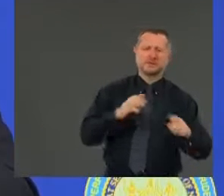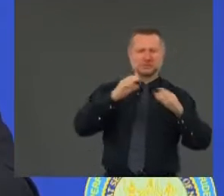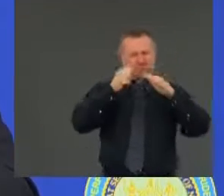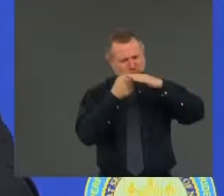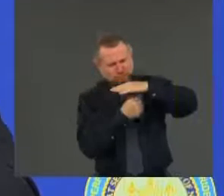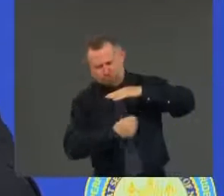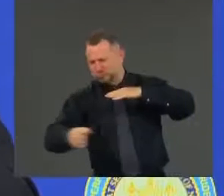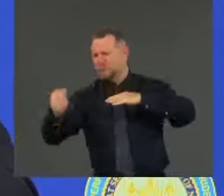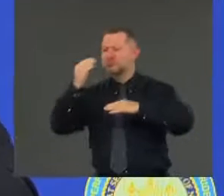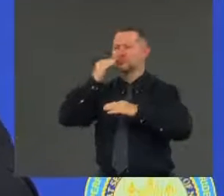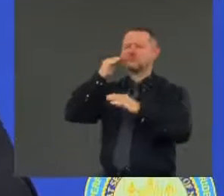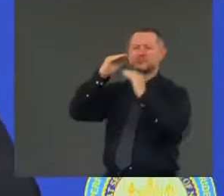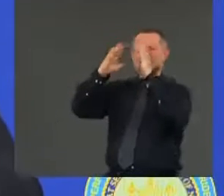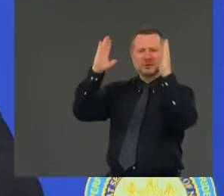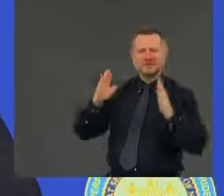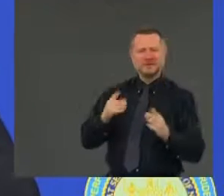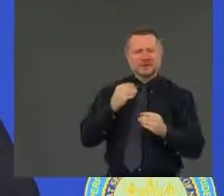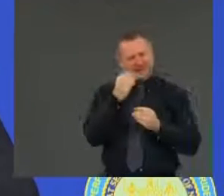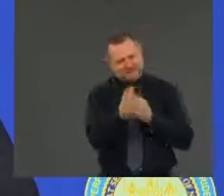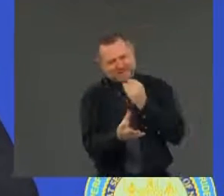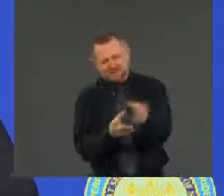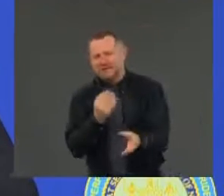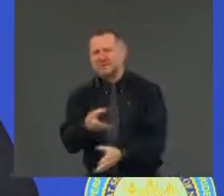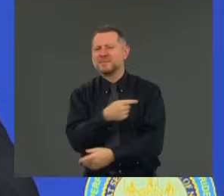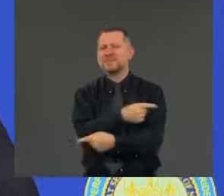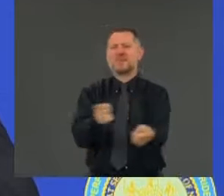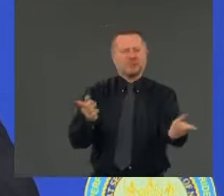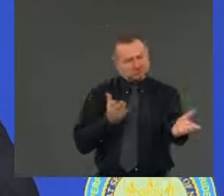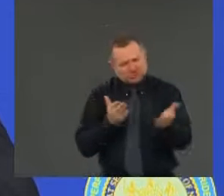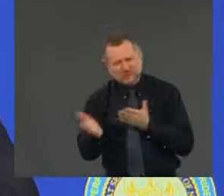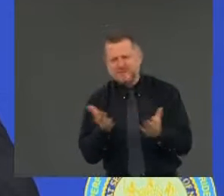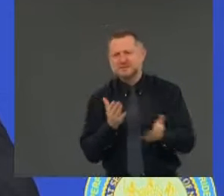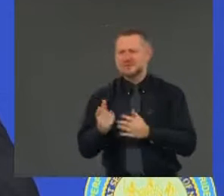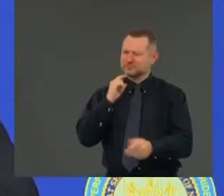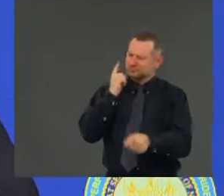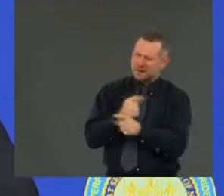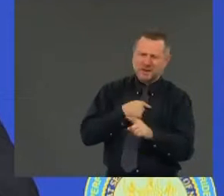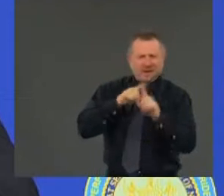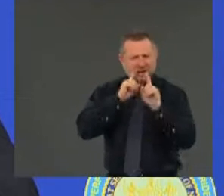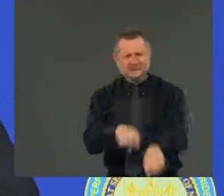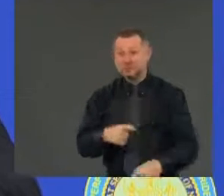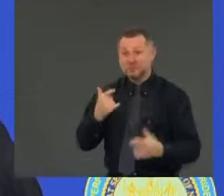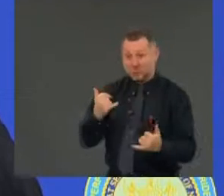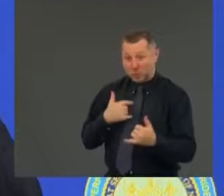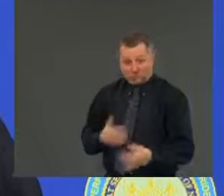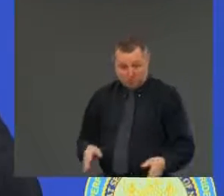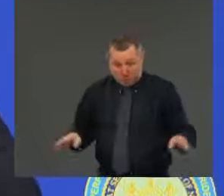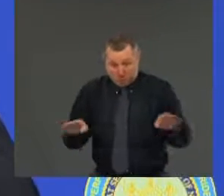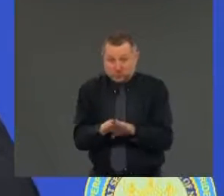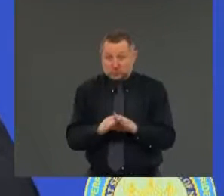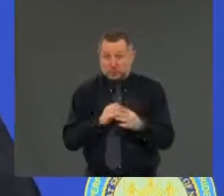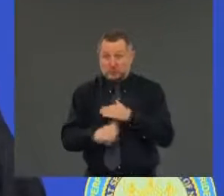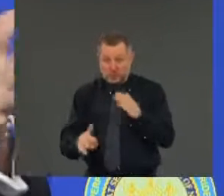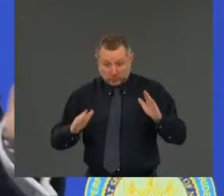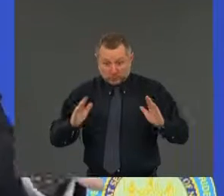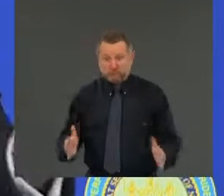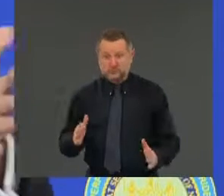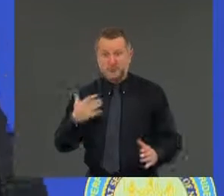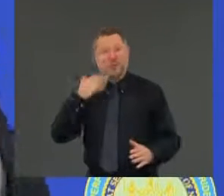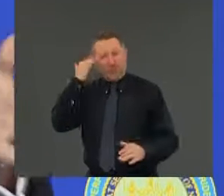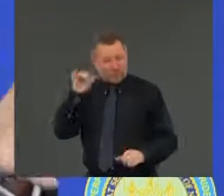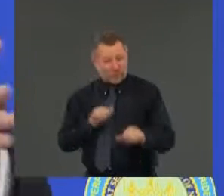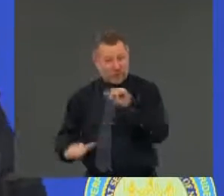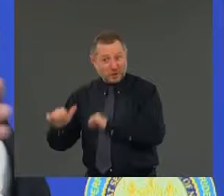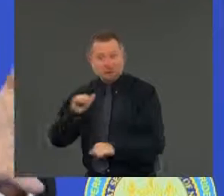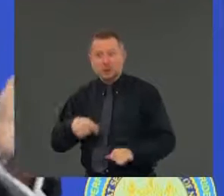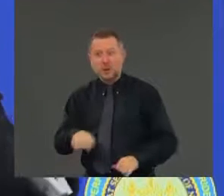the answer. And now, because we closed the subway to clean the cars, this homeless have to be off